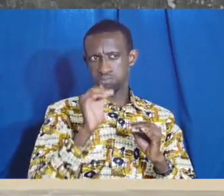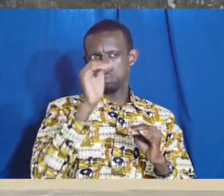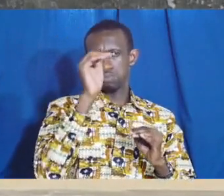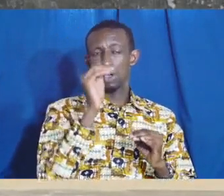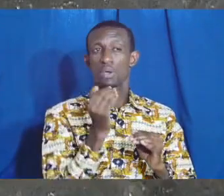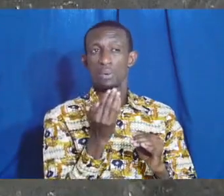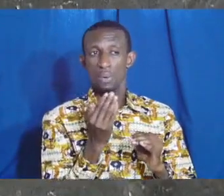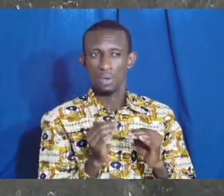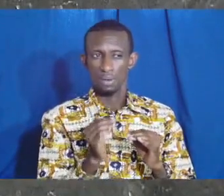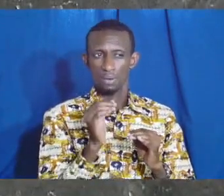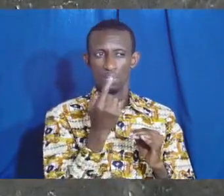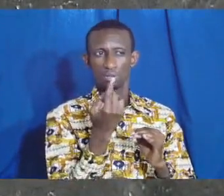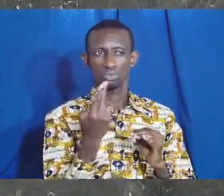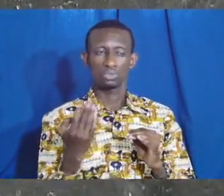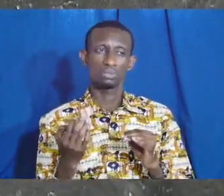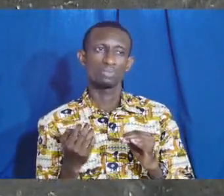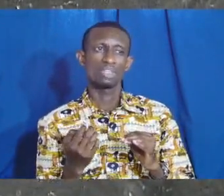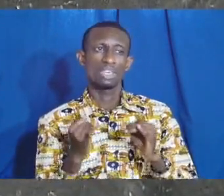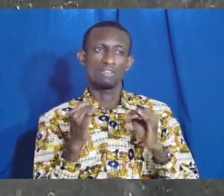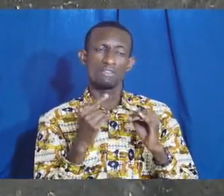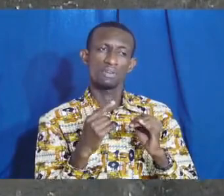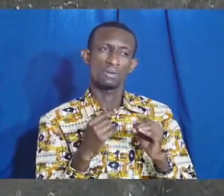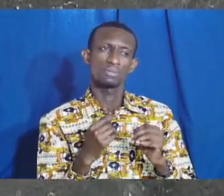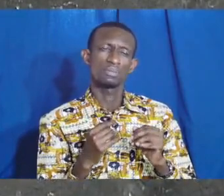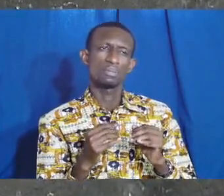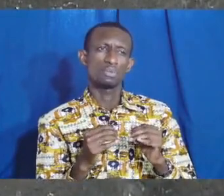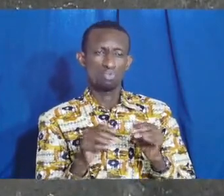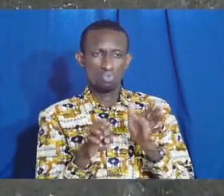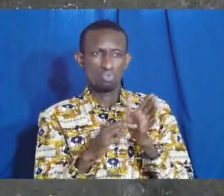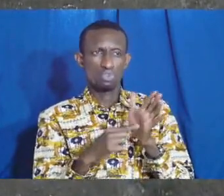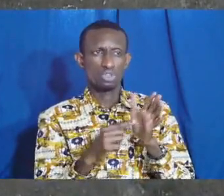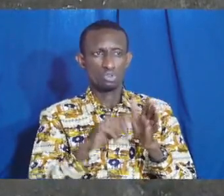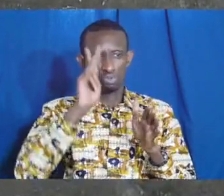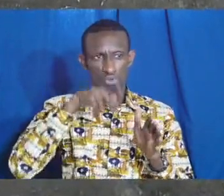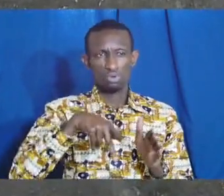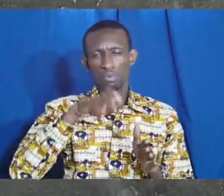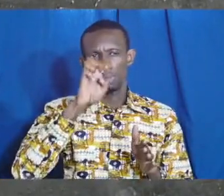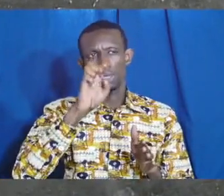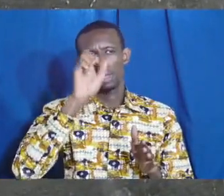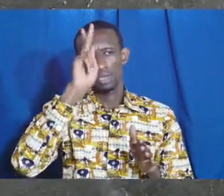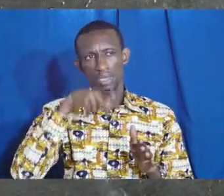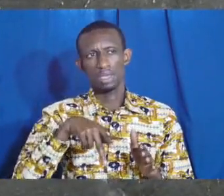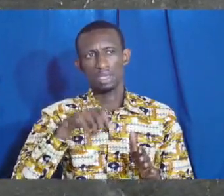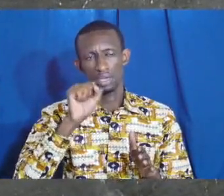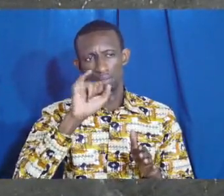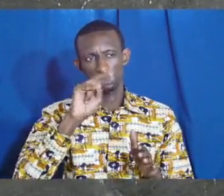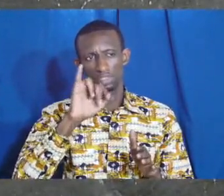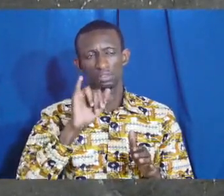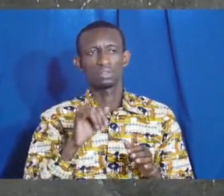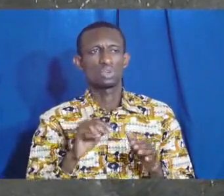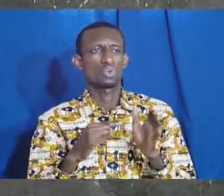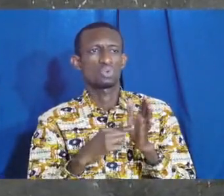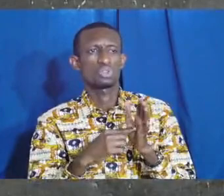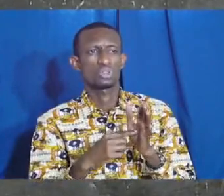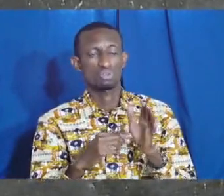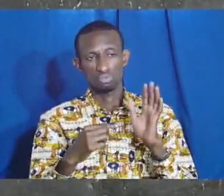1 and 2. But when it's supposed to be taken an example like pepsin. But if I have an enzyme, I can take an example like